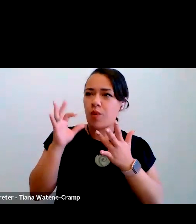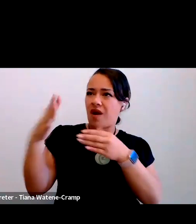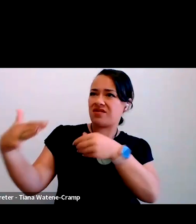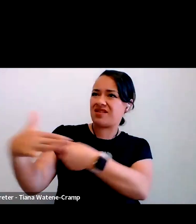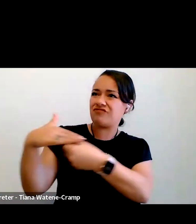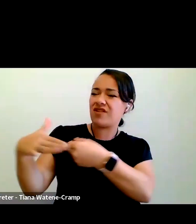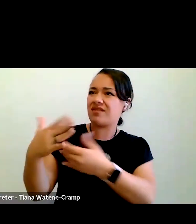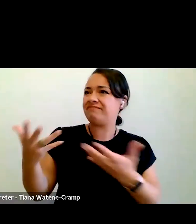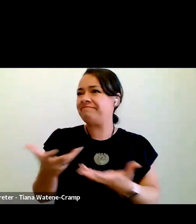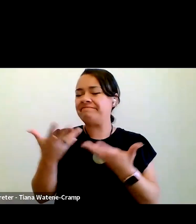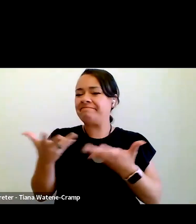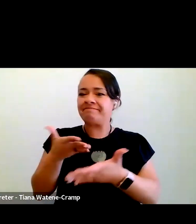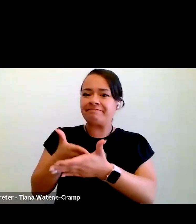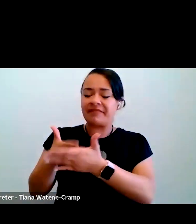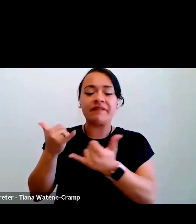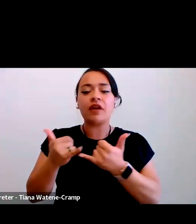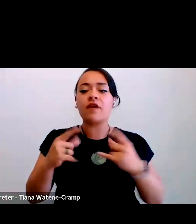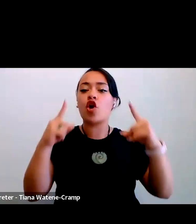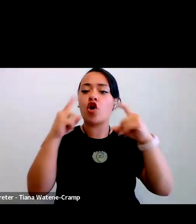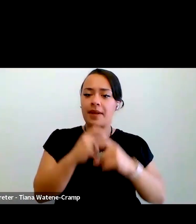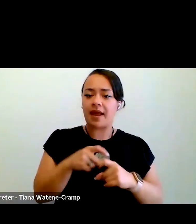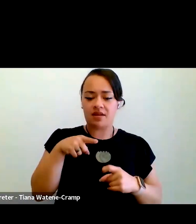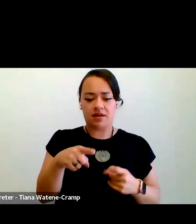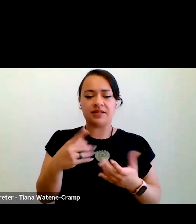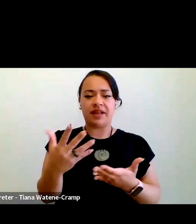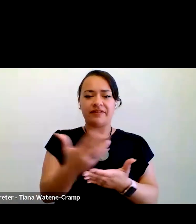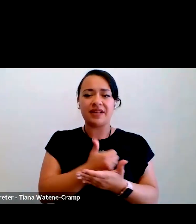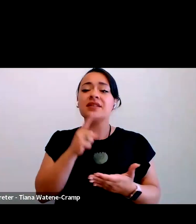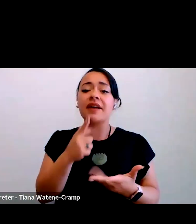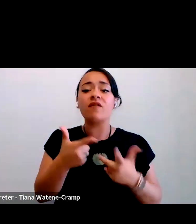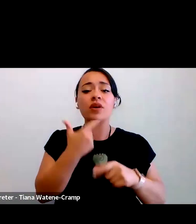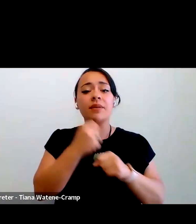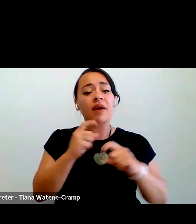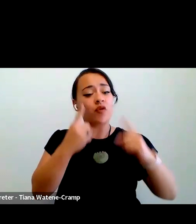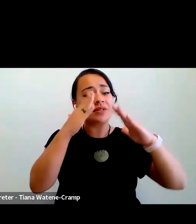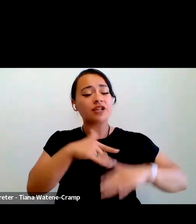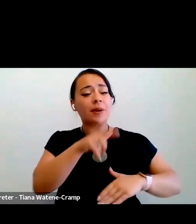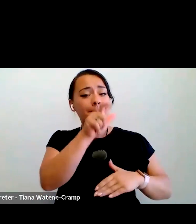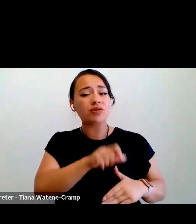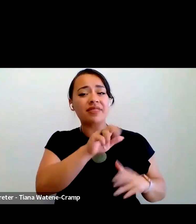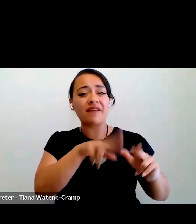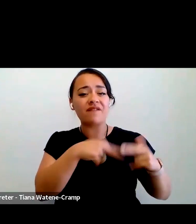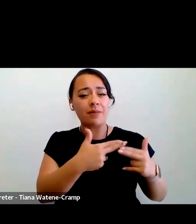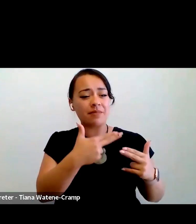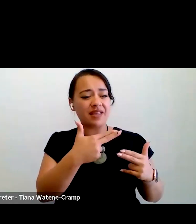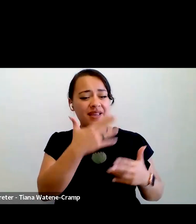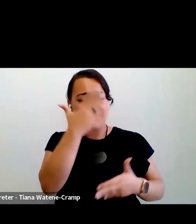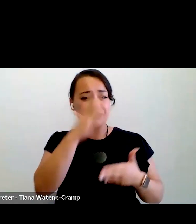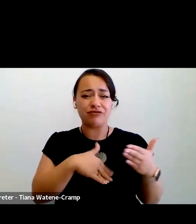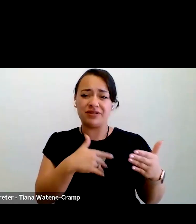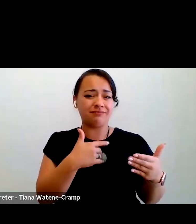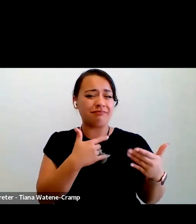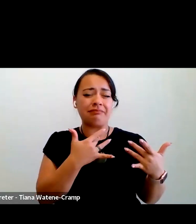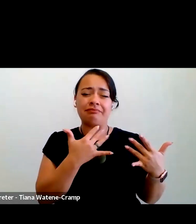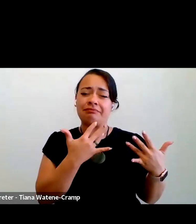idea of safety is complicated when you're, say, a First Nations person whose family has experienced generations